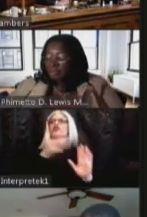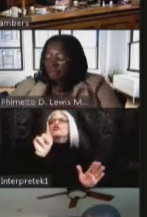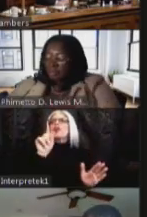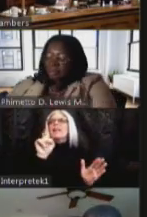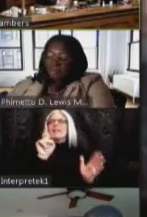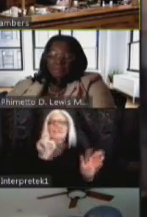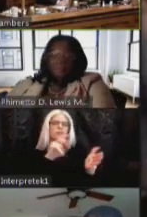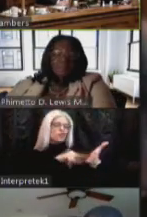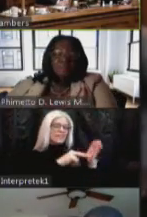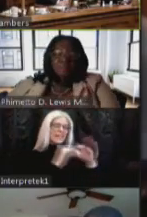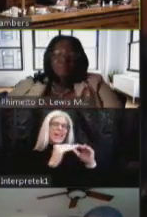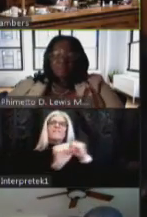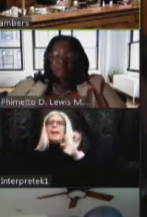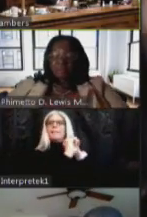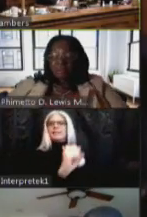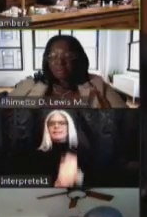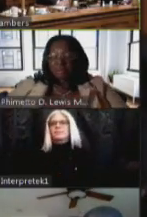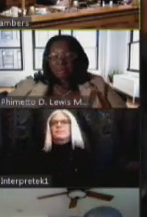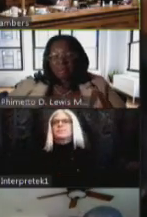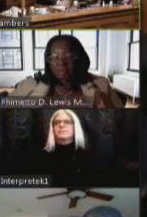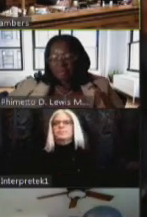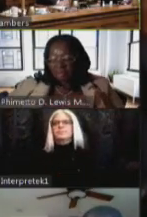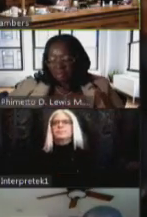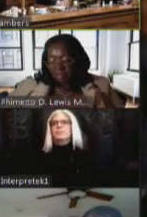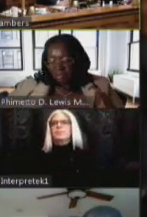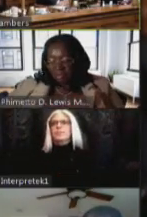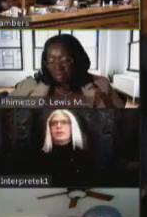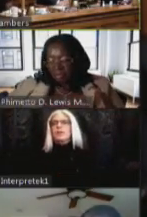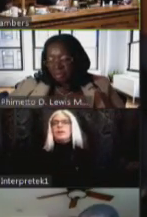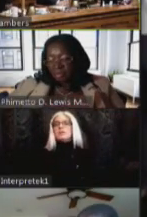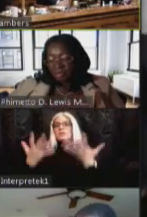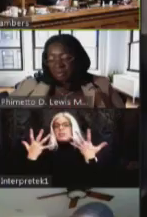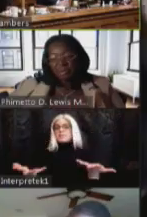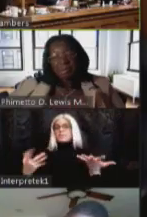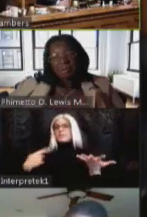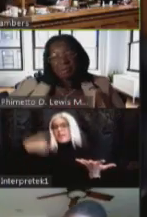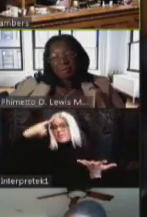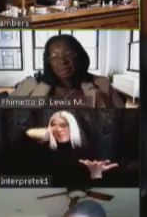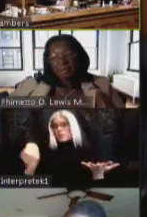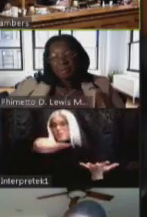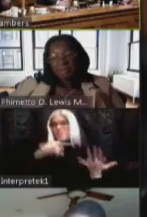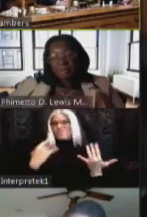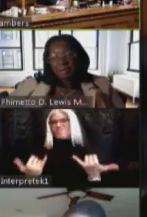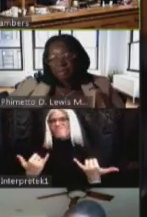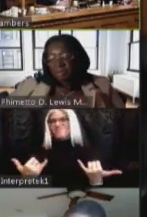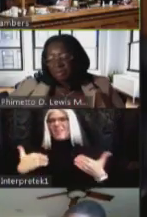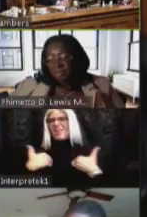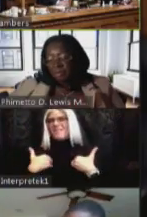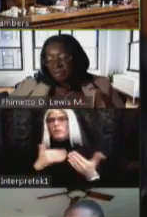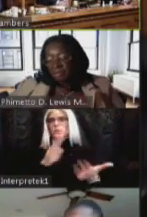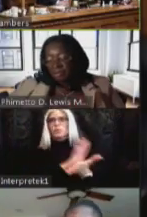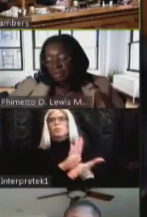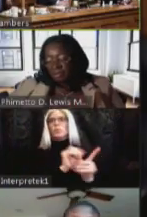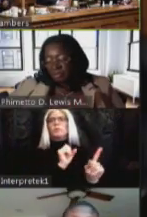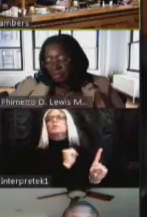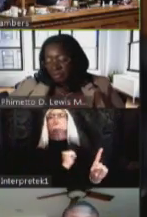All right, welcome. I think that we have school board member Certain with us, as well as a few other